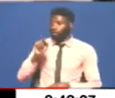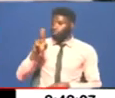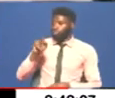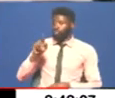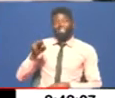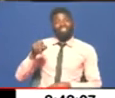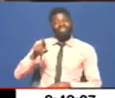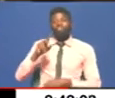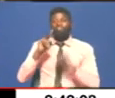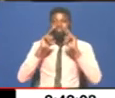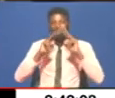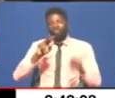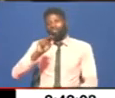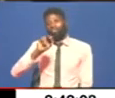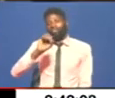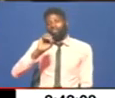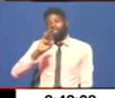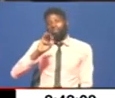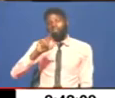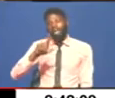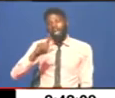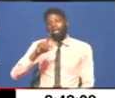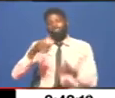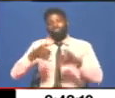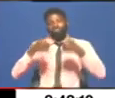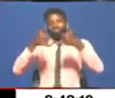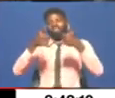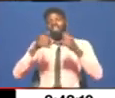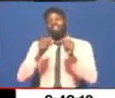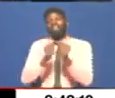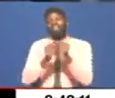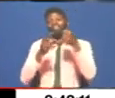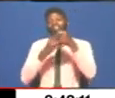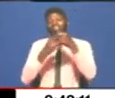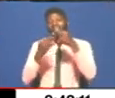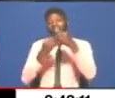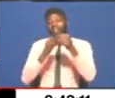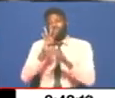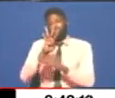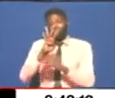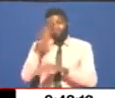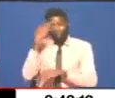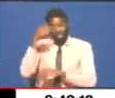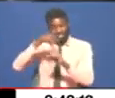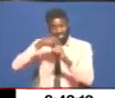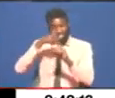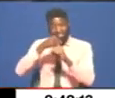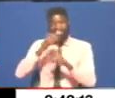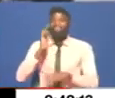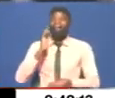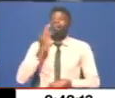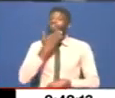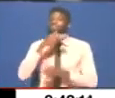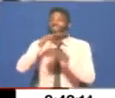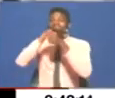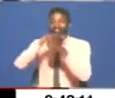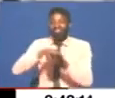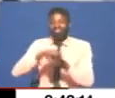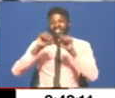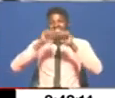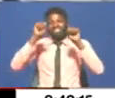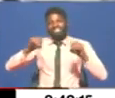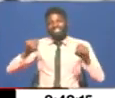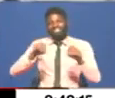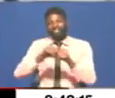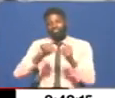Prize in 1984 for his role in the struggle to abolish the apartheid system enforced by the white minority government against